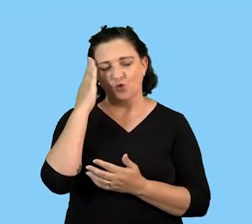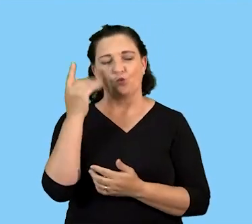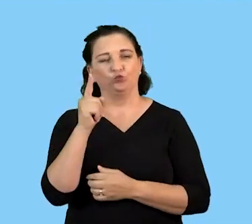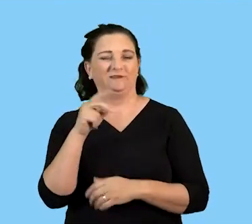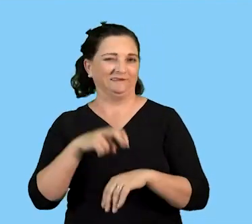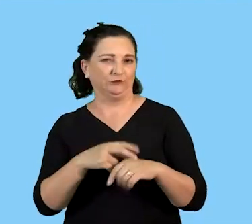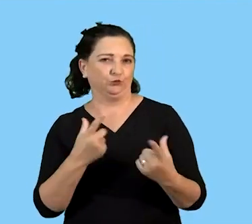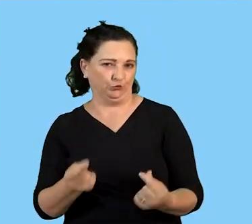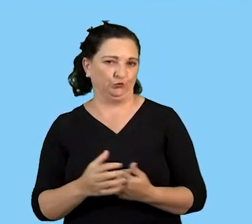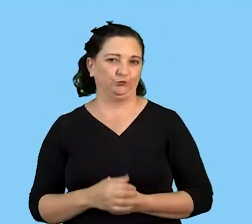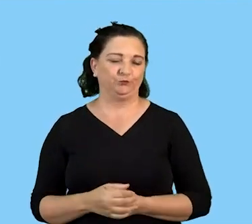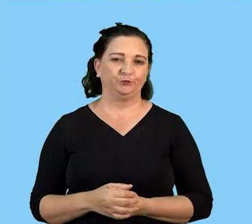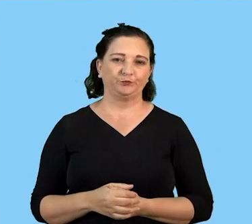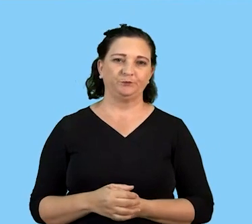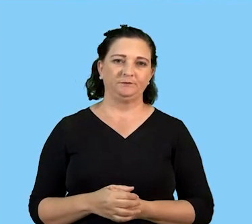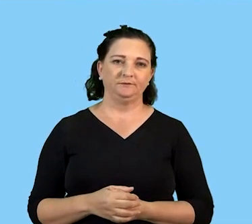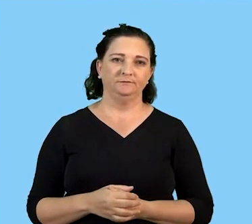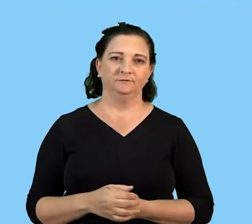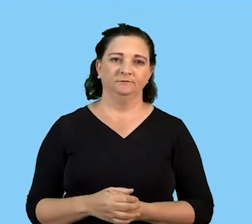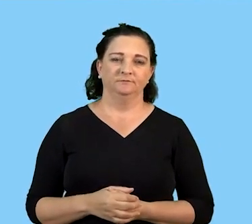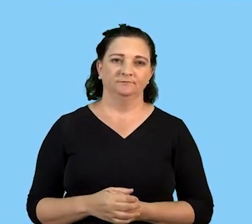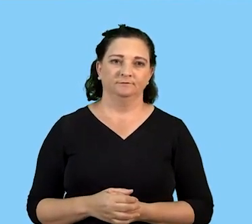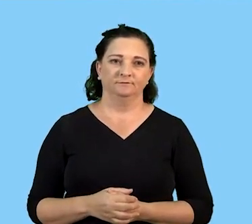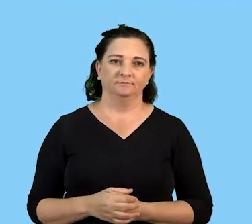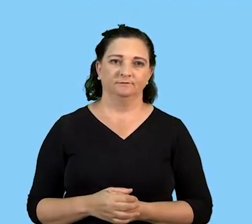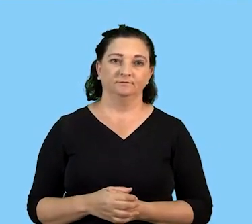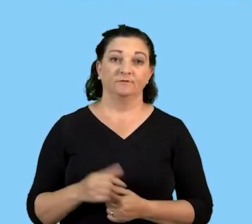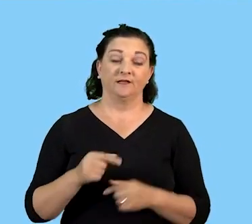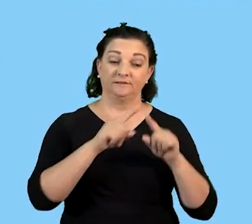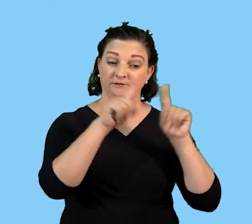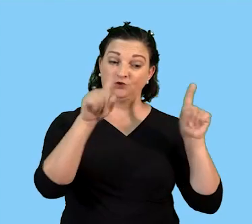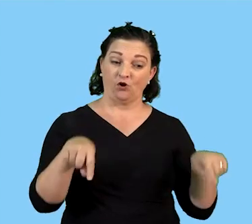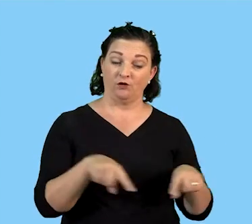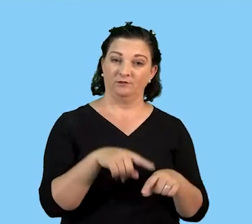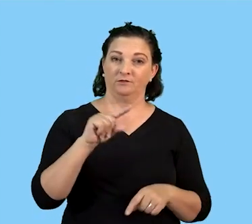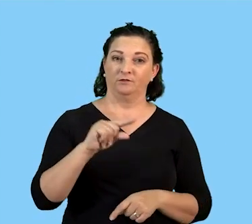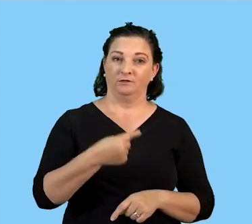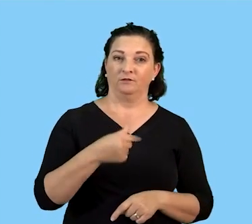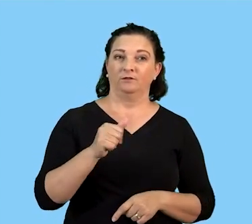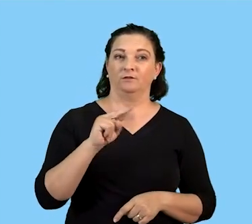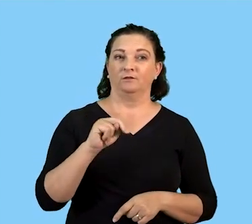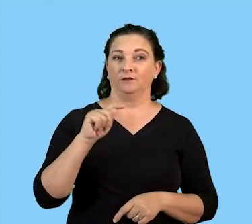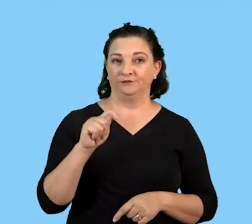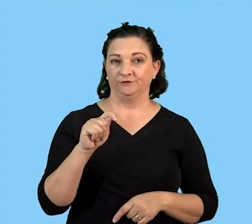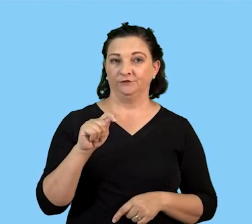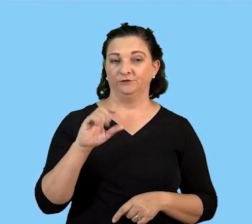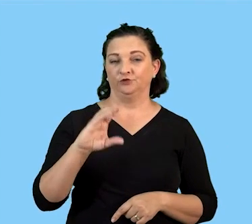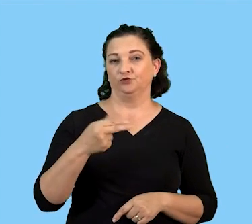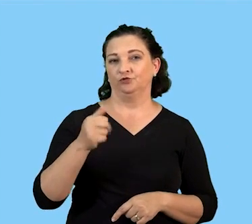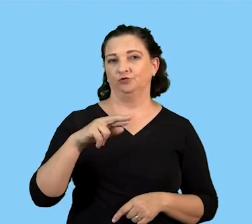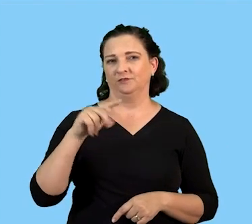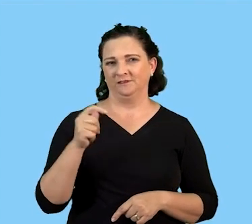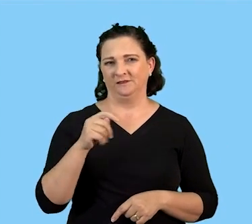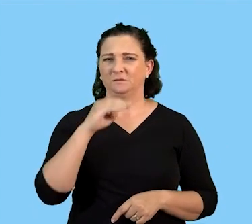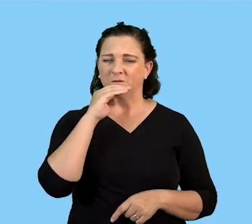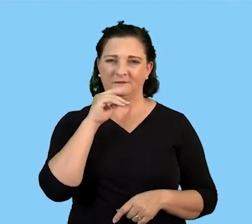they have to perform. Then we move on to a Gantt chart. It is a type of bar chart